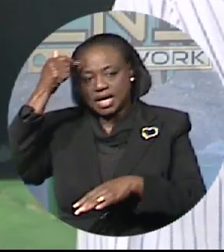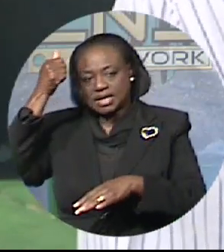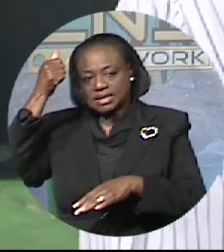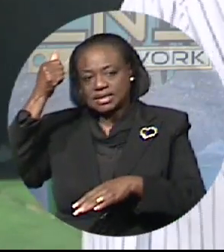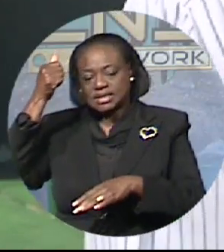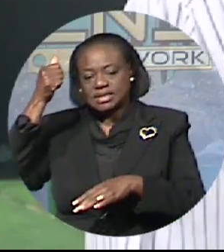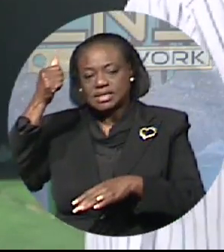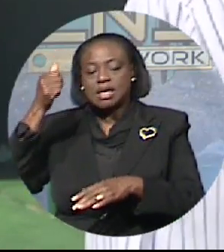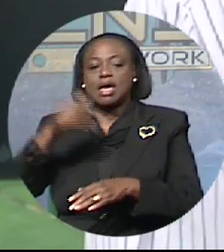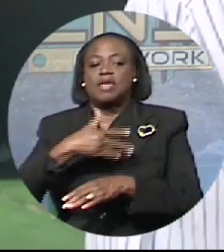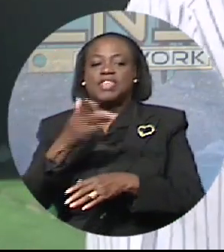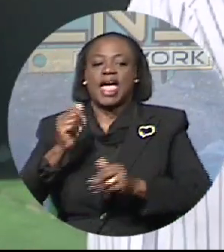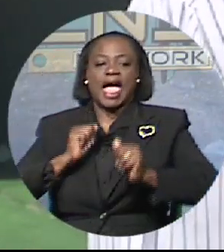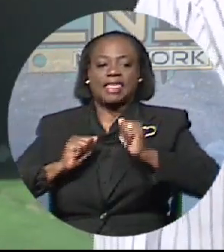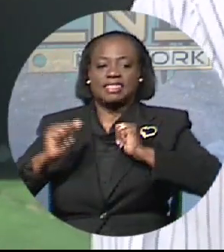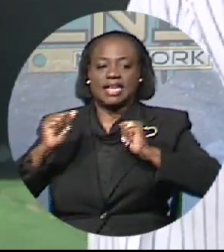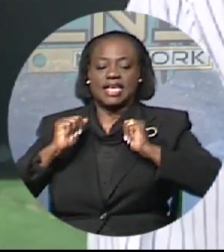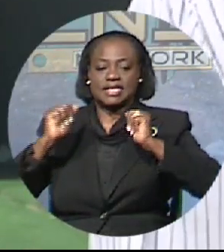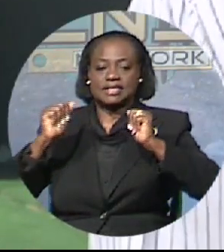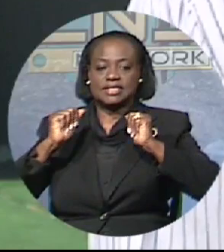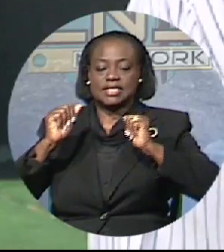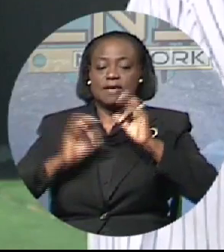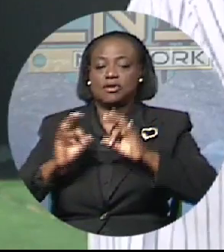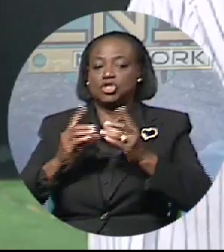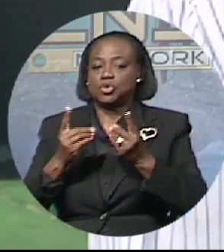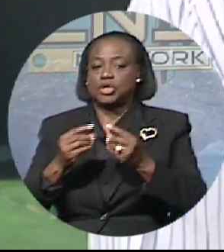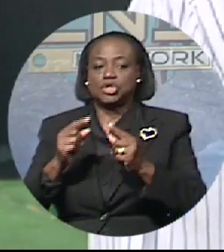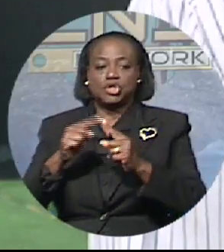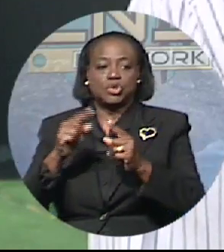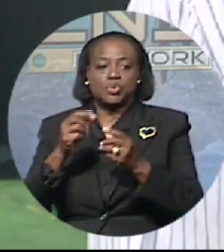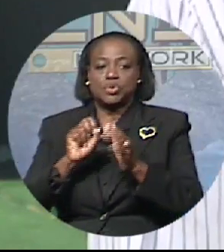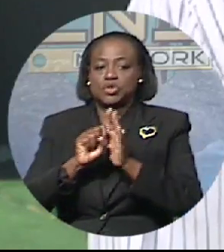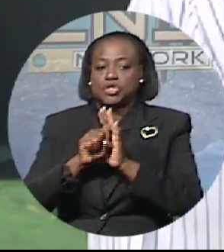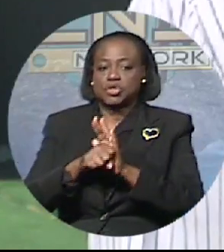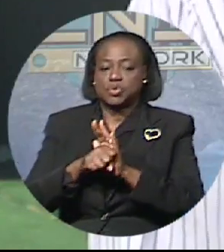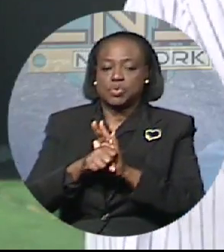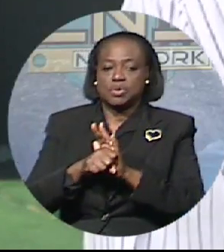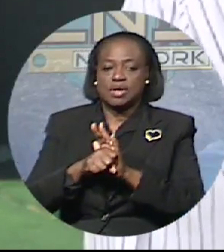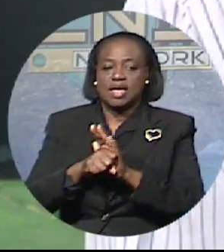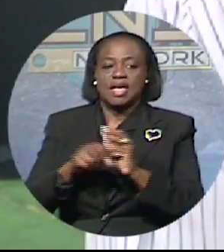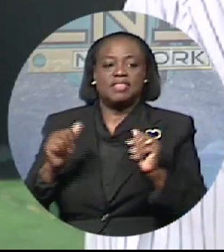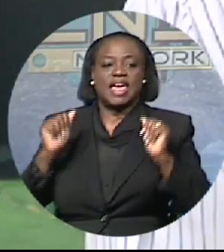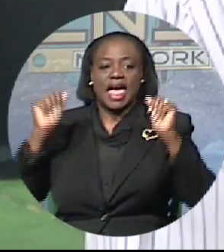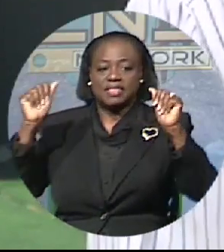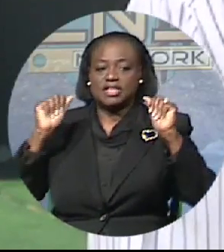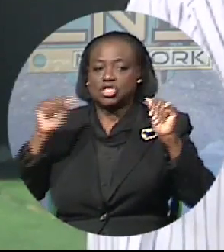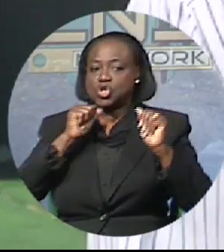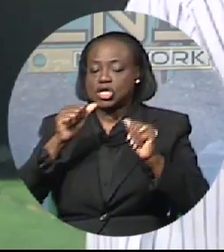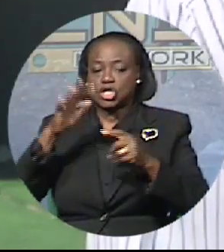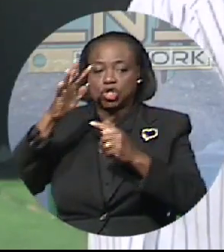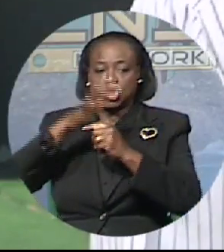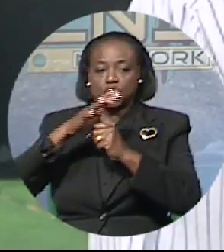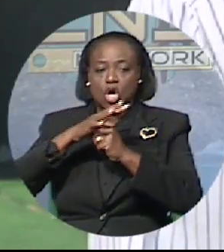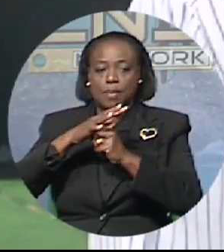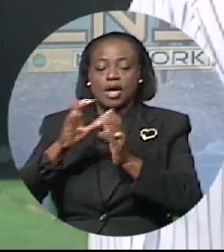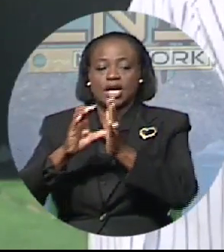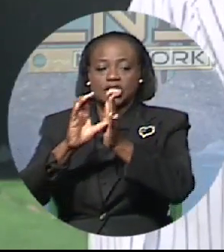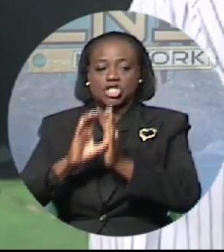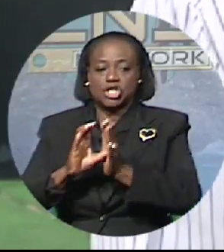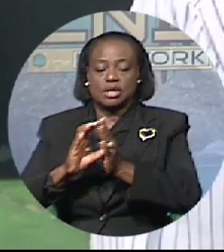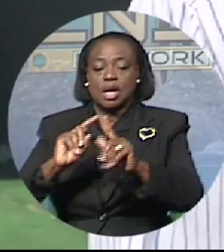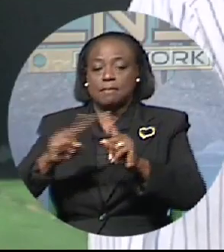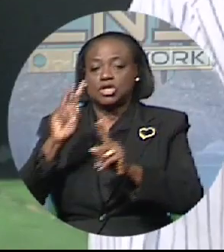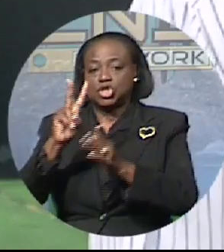that those athletes, see, when you do it too soon, you run the risk of having the athletes not in top condition. But 2 weeks before